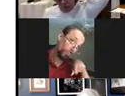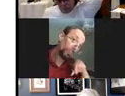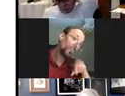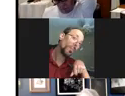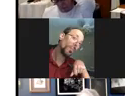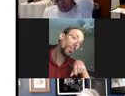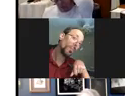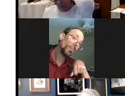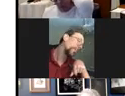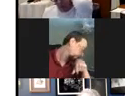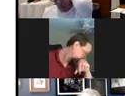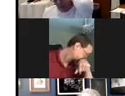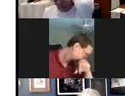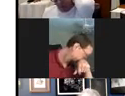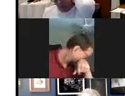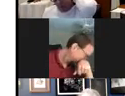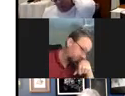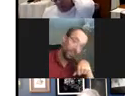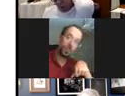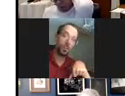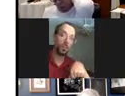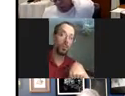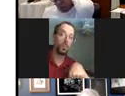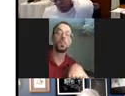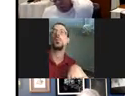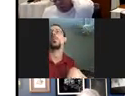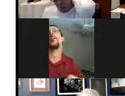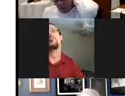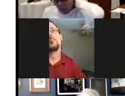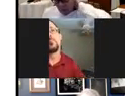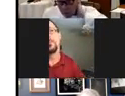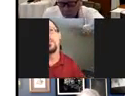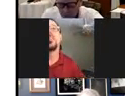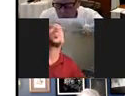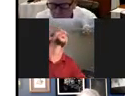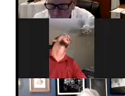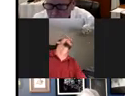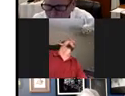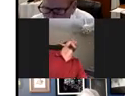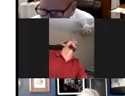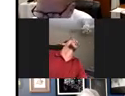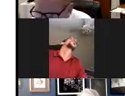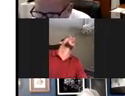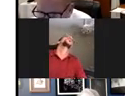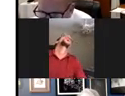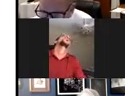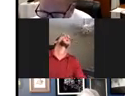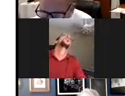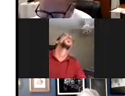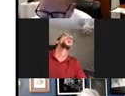it's also a way for me to connect with my culture, to say that there are many brown-skinned people who